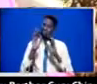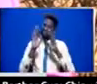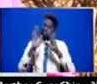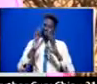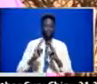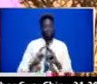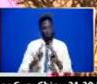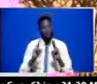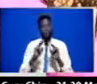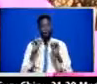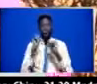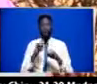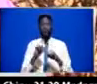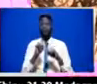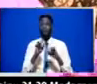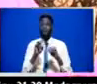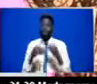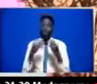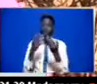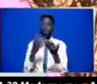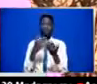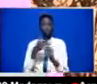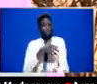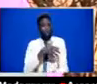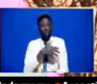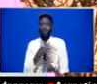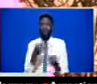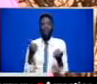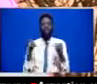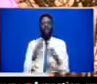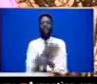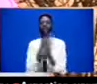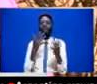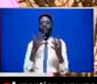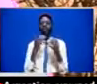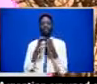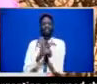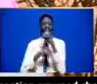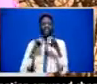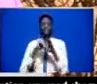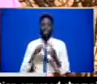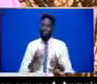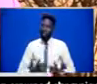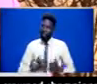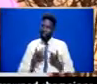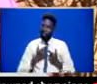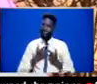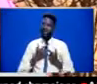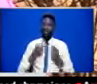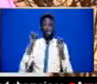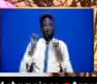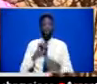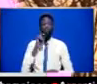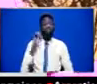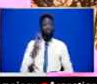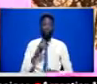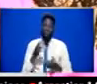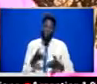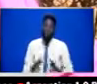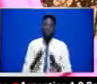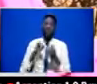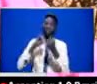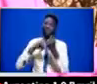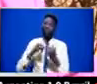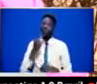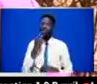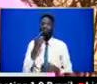give you enough power to live anywhere in the Republic. You are not born to be married by a Pokot. You can marry